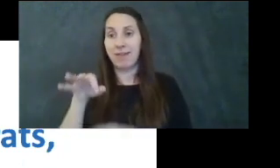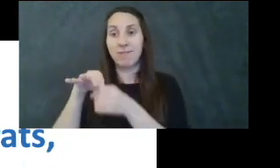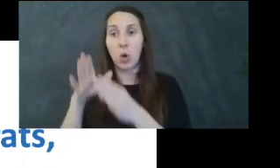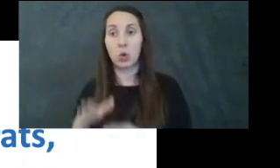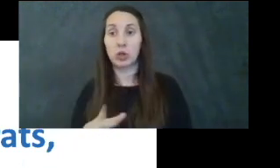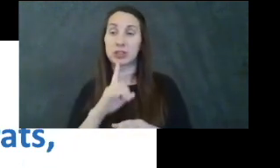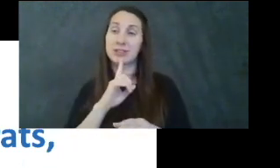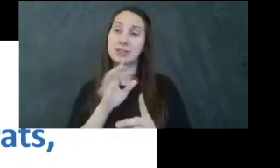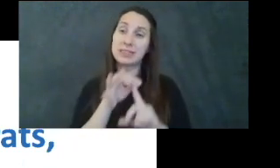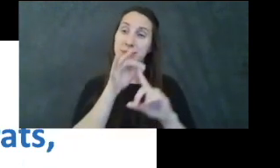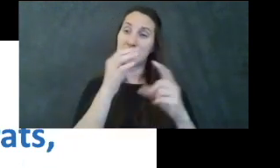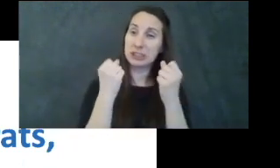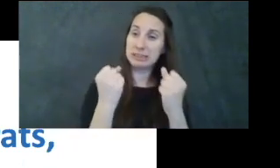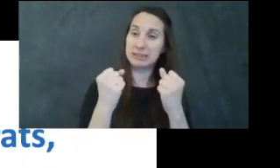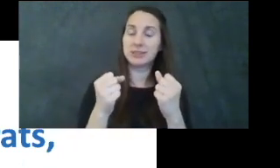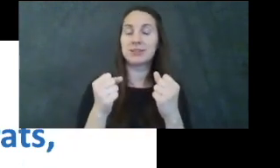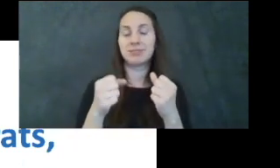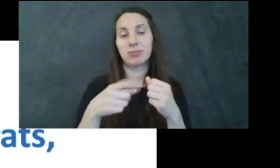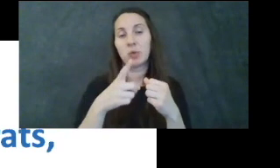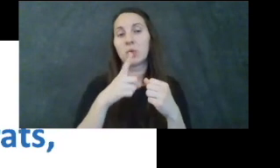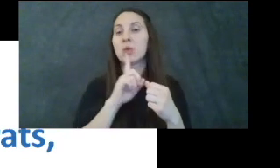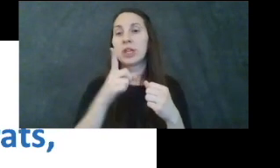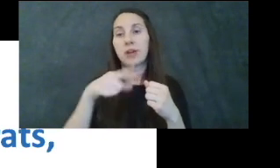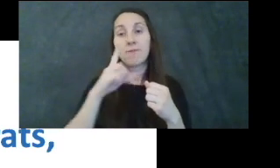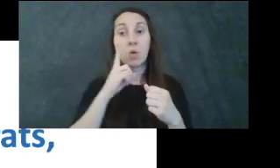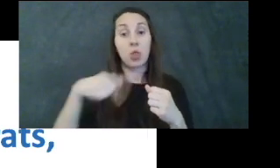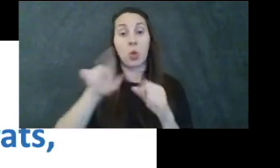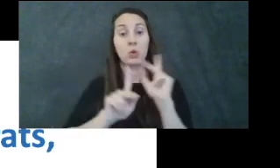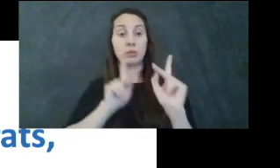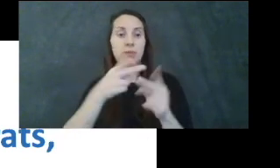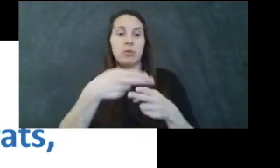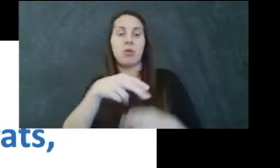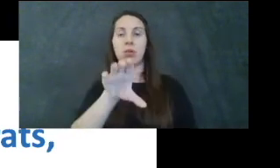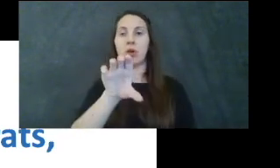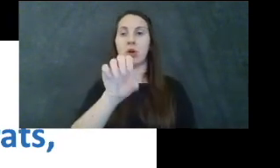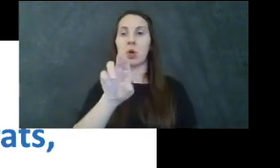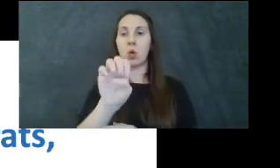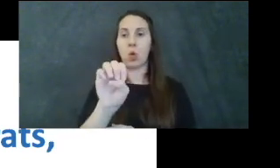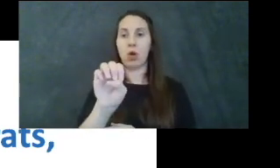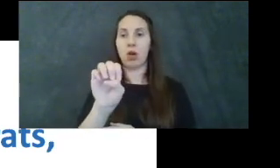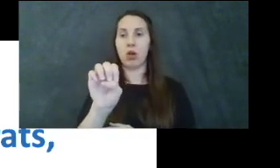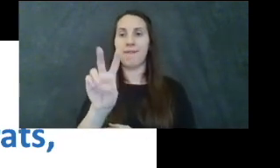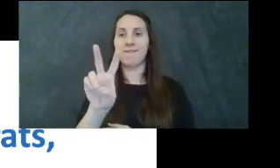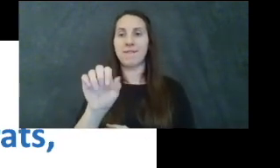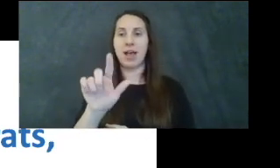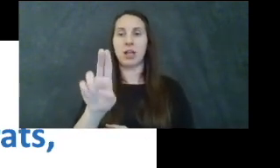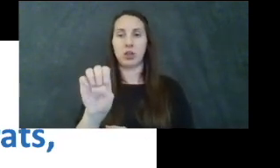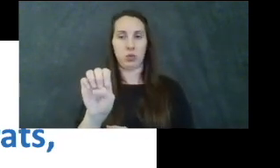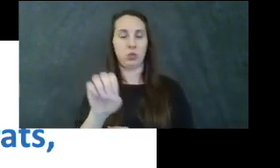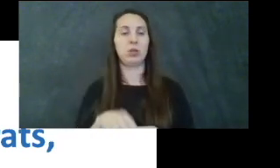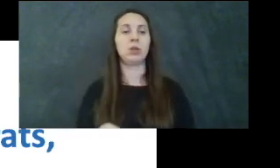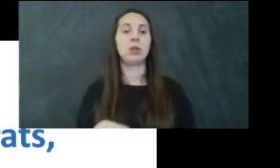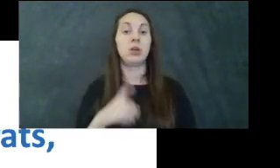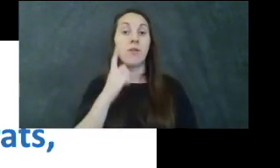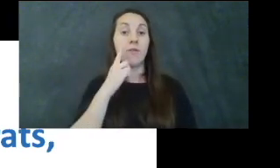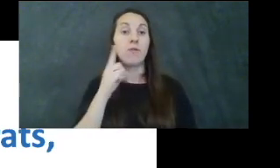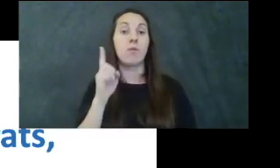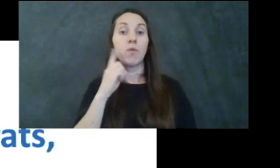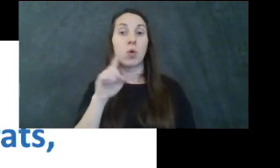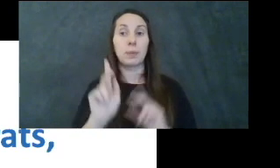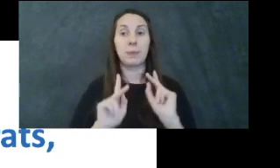just core values for these folks. So the people that determine the president really